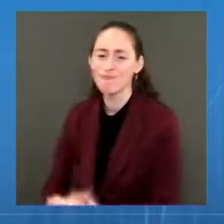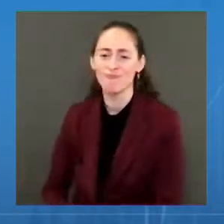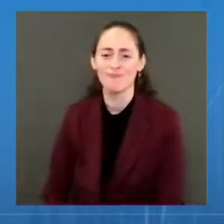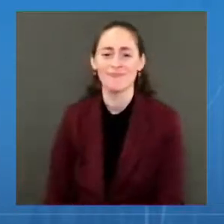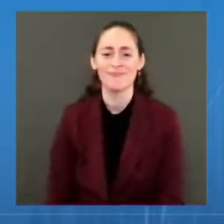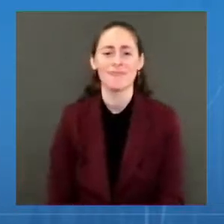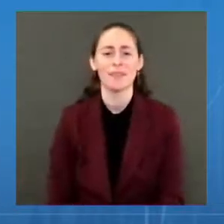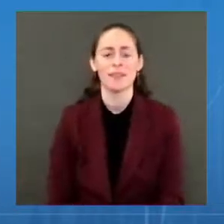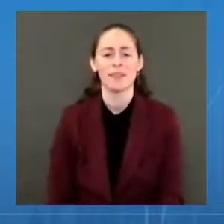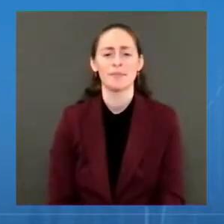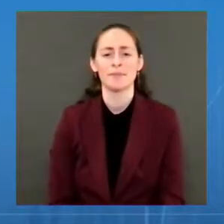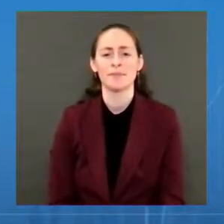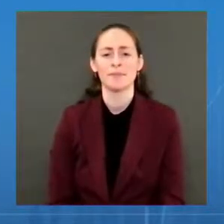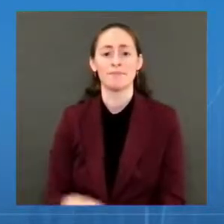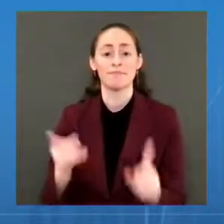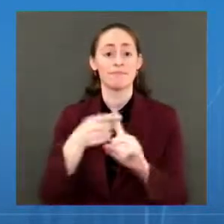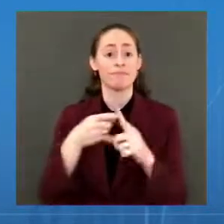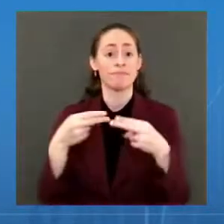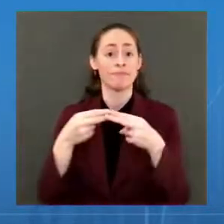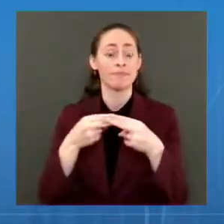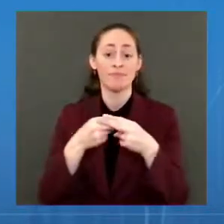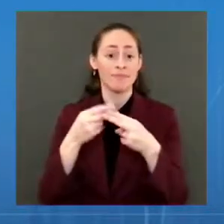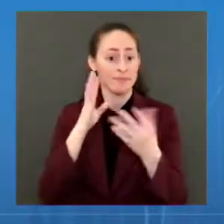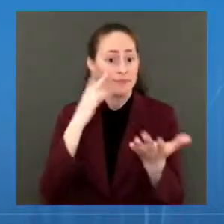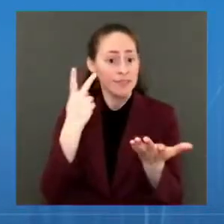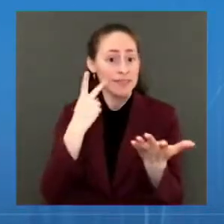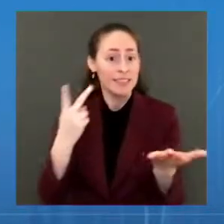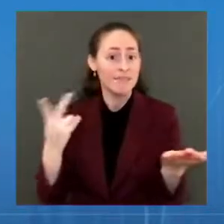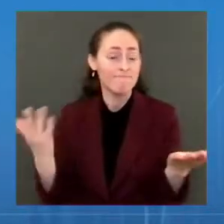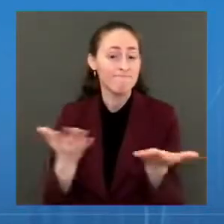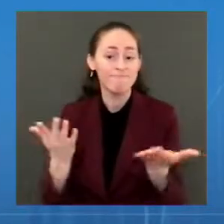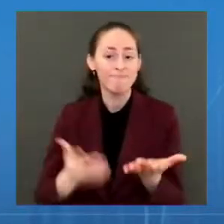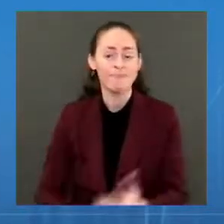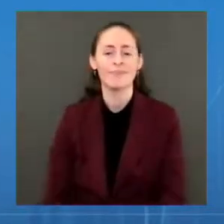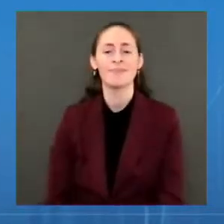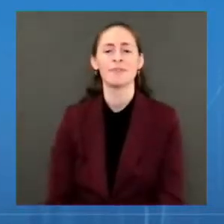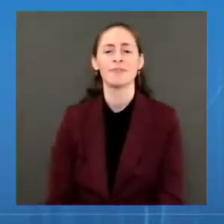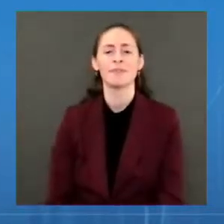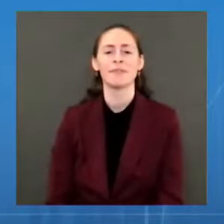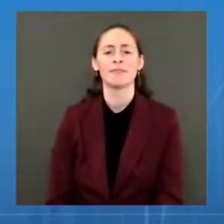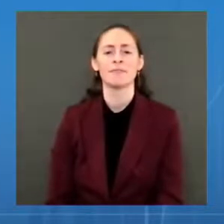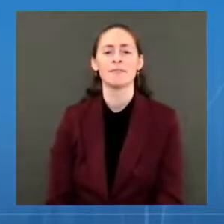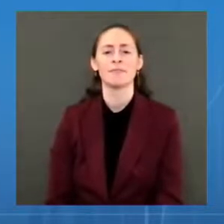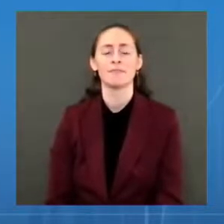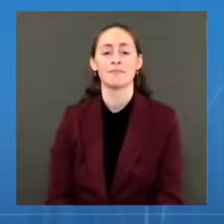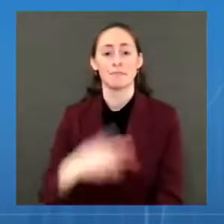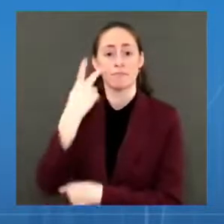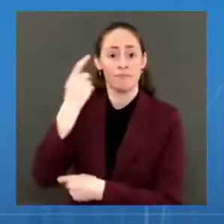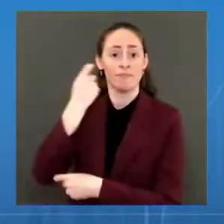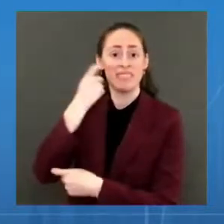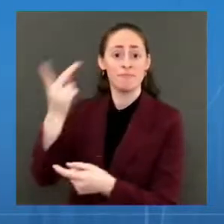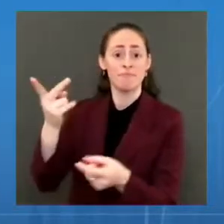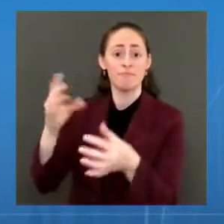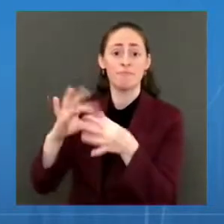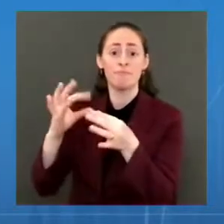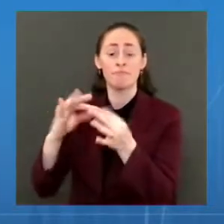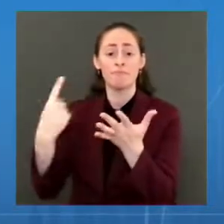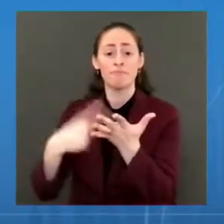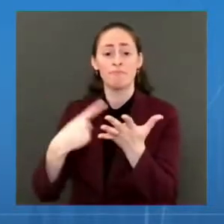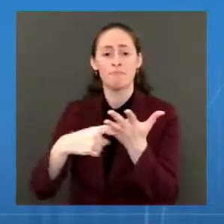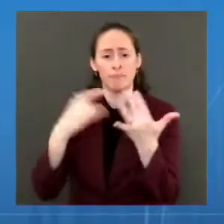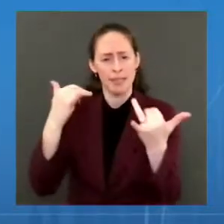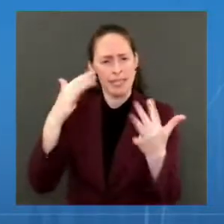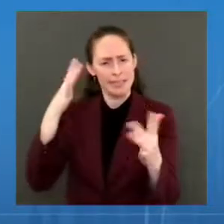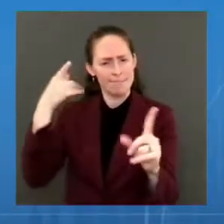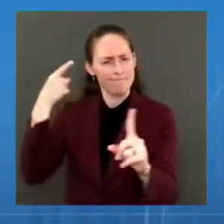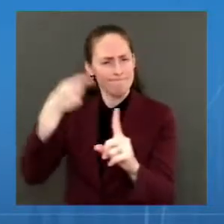slide. As Jeff and Dr. Walensky had mentioned, the subject matter of this briefing are booster shots. But before